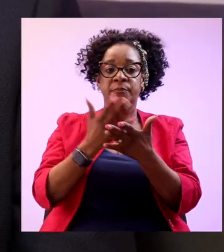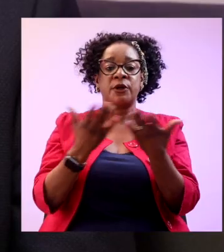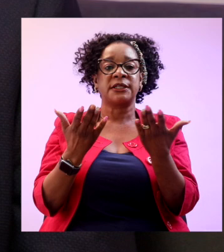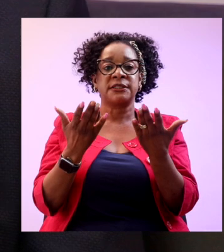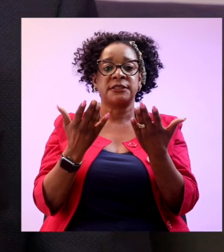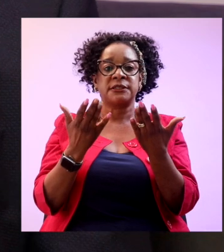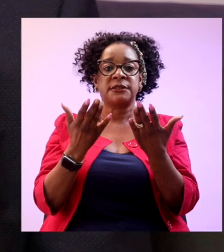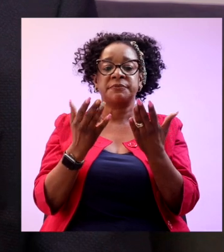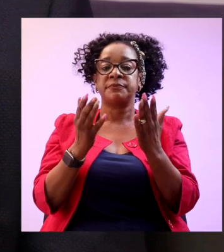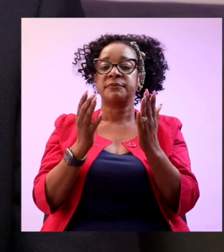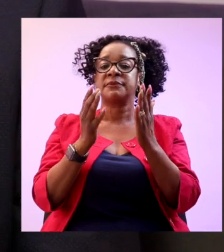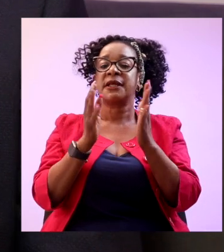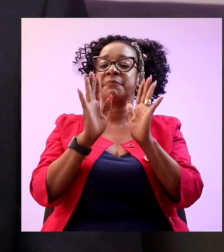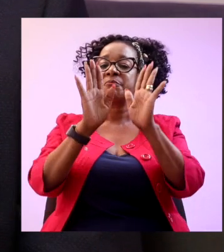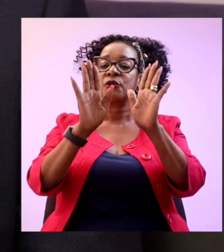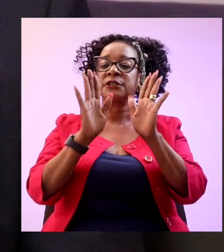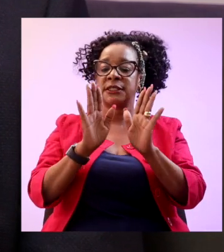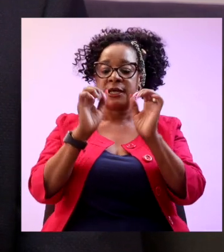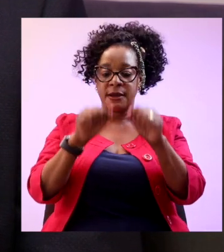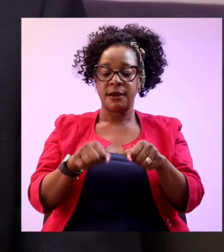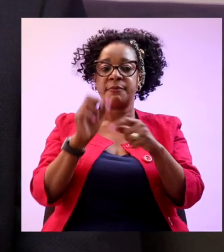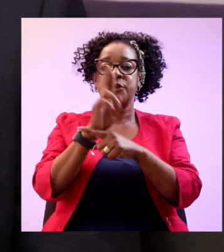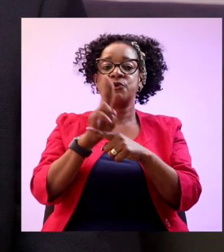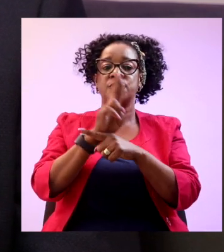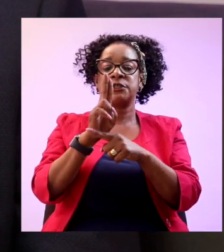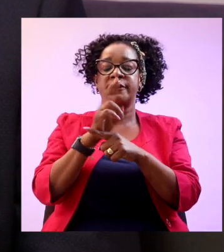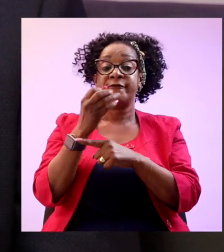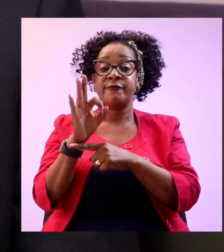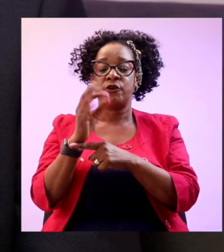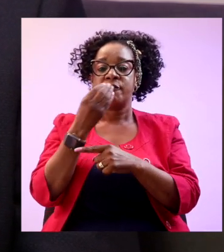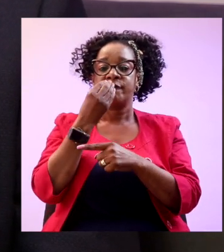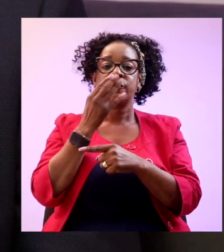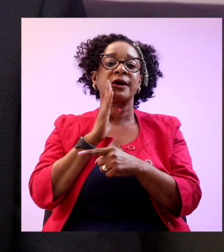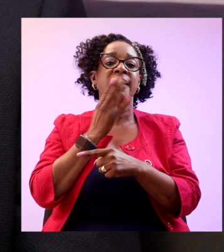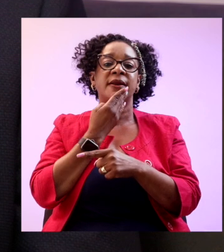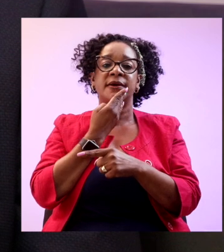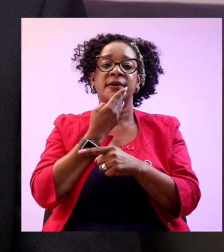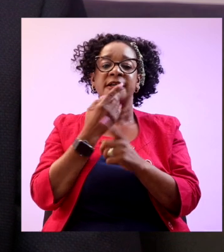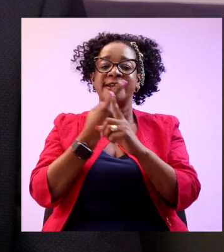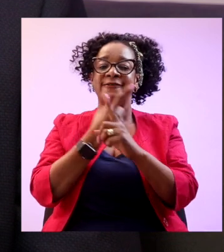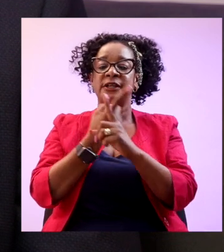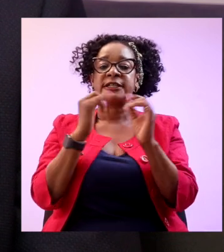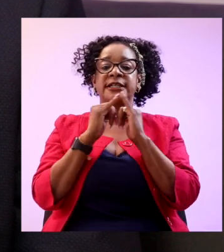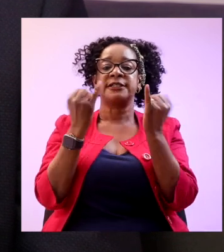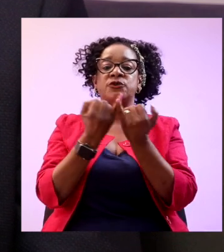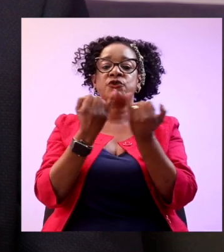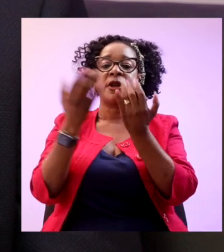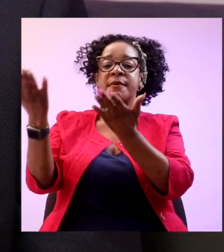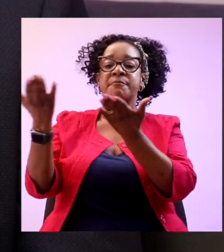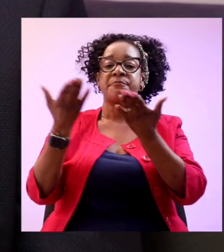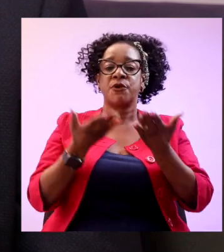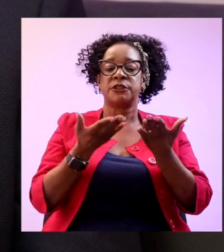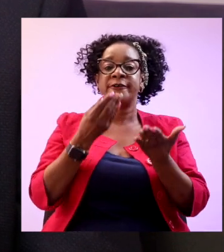This product is mainly used for food color. Quite a number of institutions in this country import